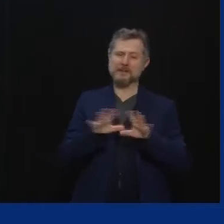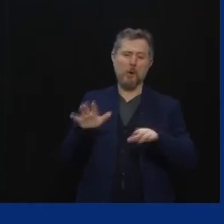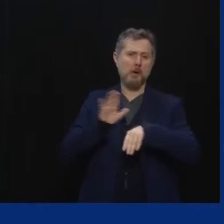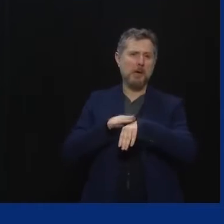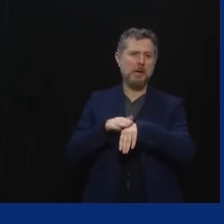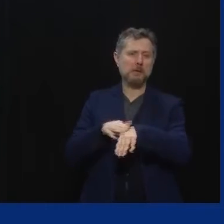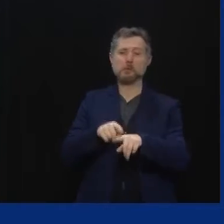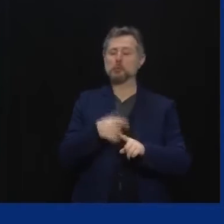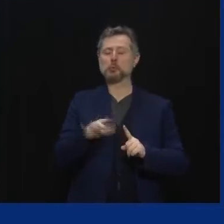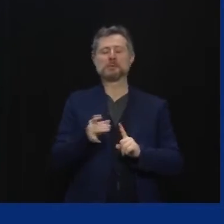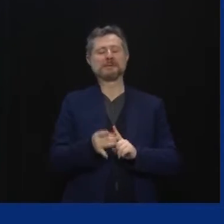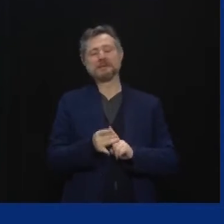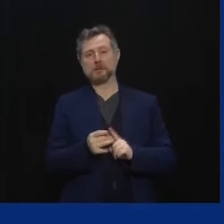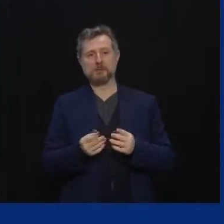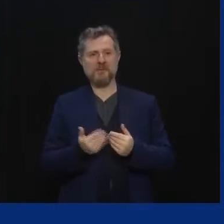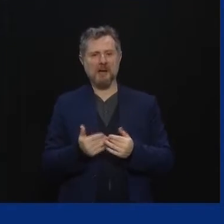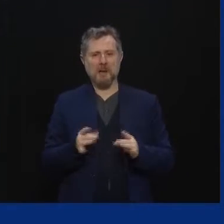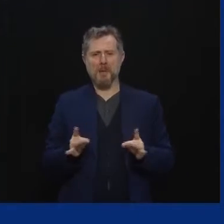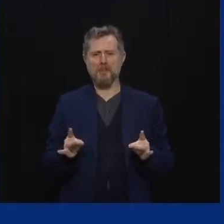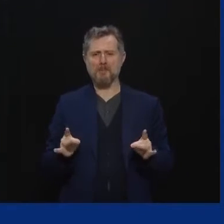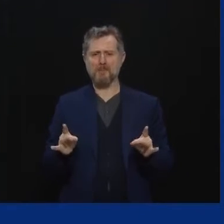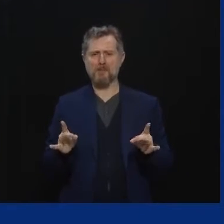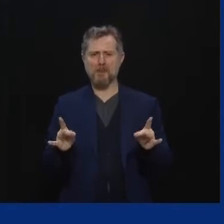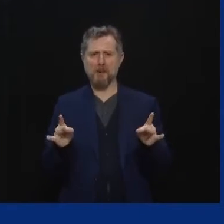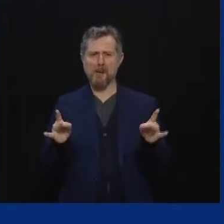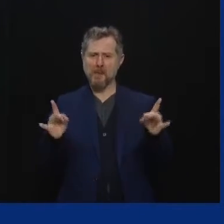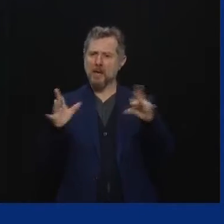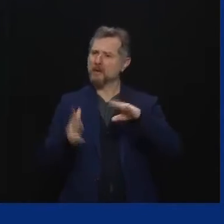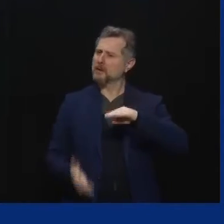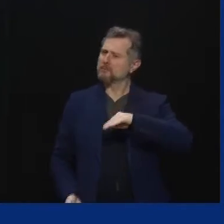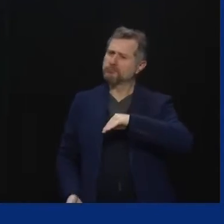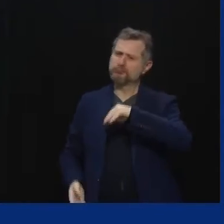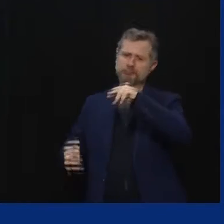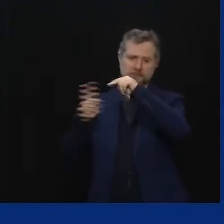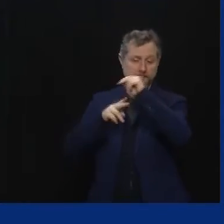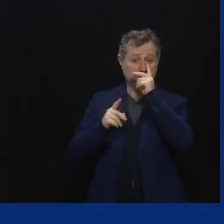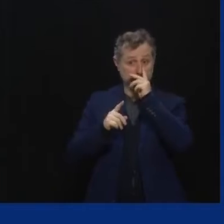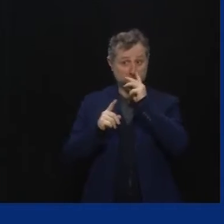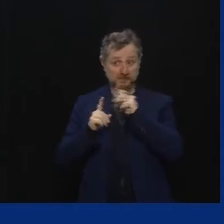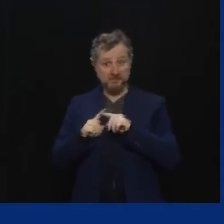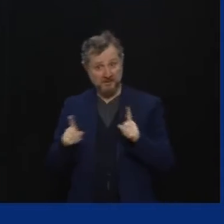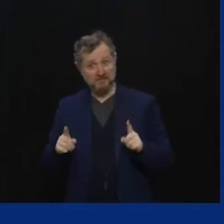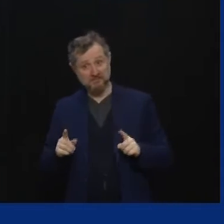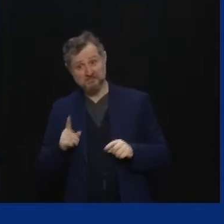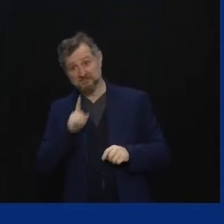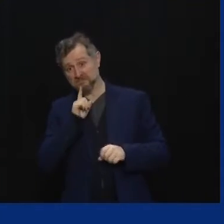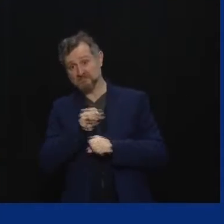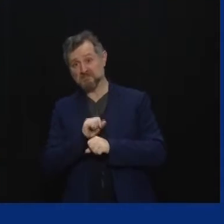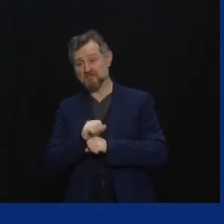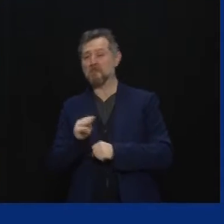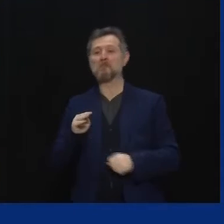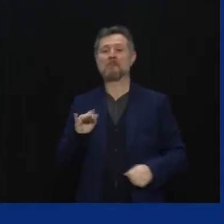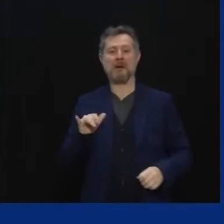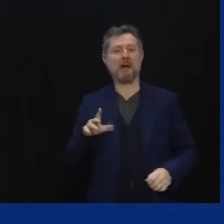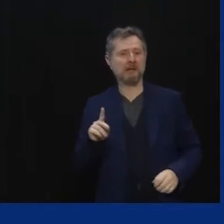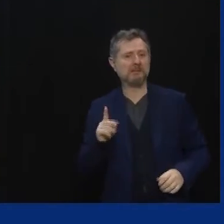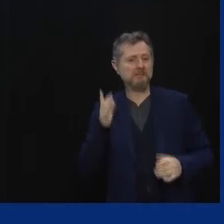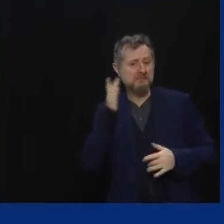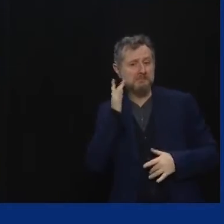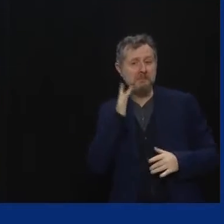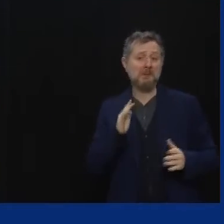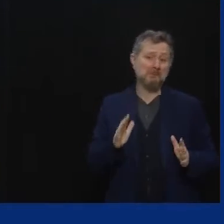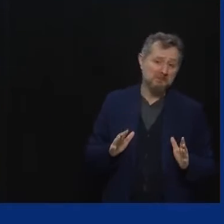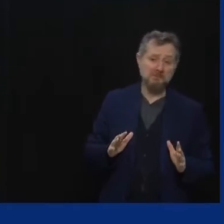a rapid increase in positive tests, but it seems to have resulted in milder illness. But nobody